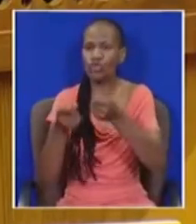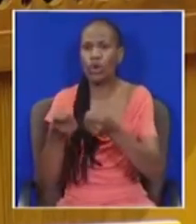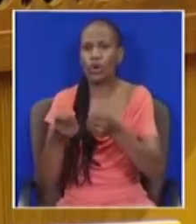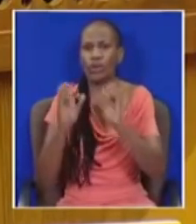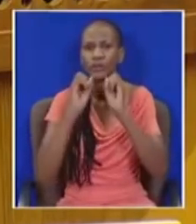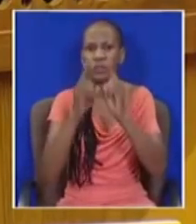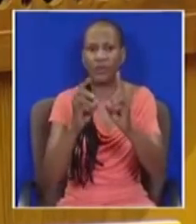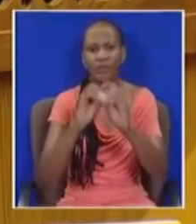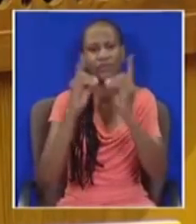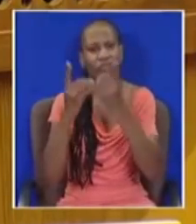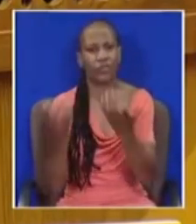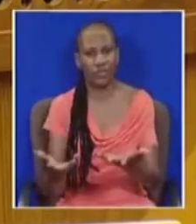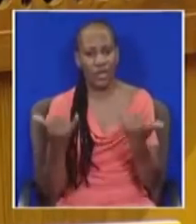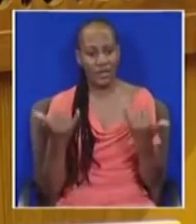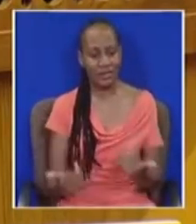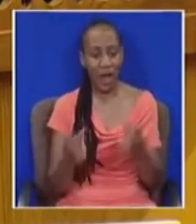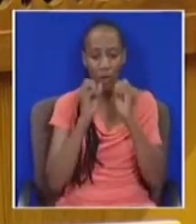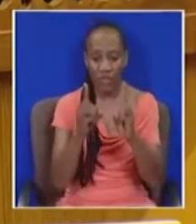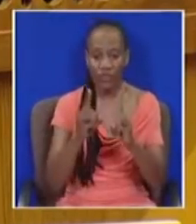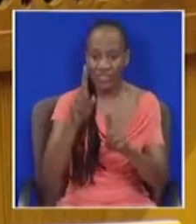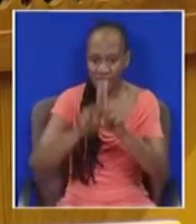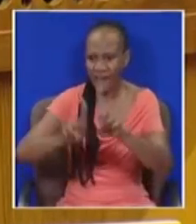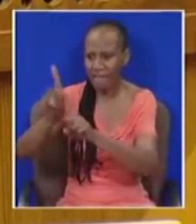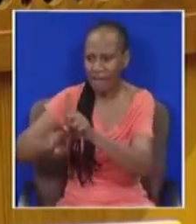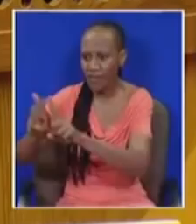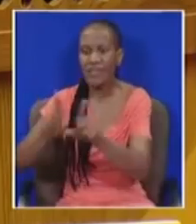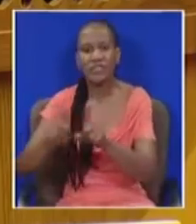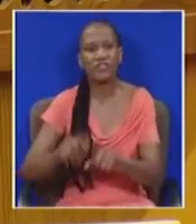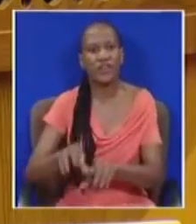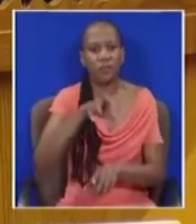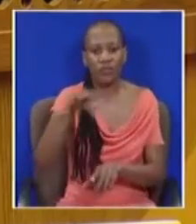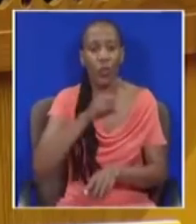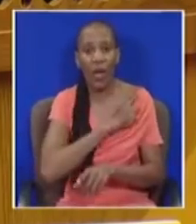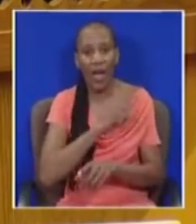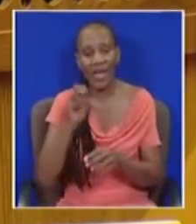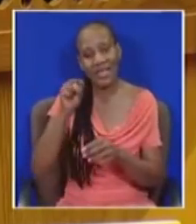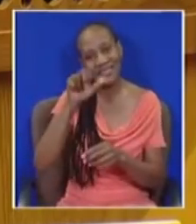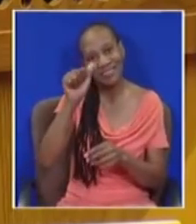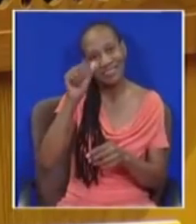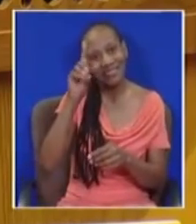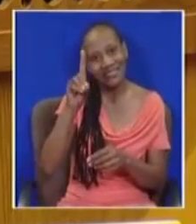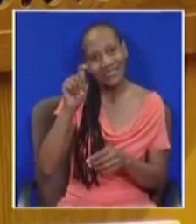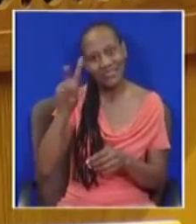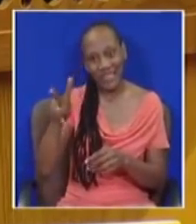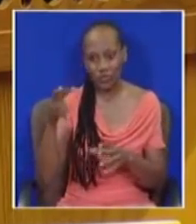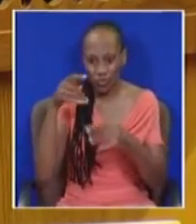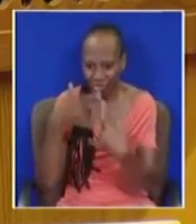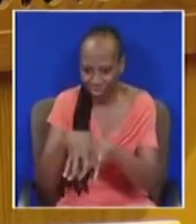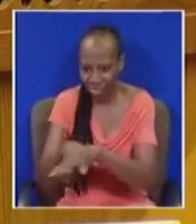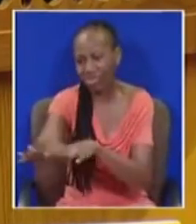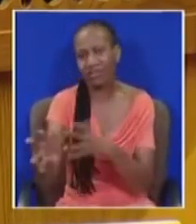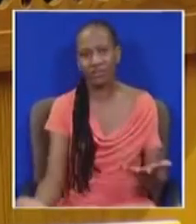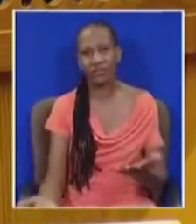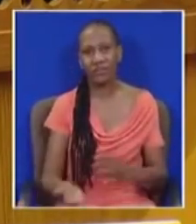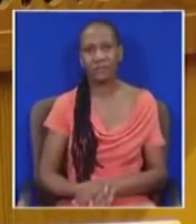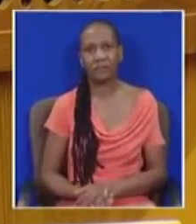that education is failing in those provinces because of SATU's toxic influence. And